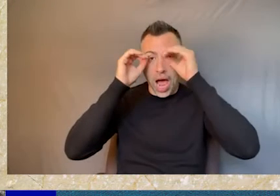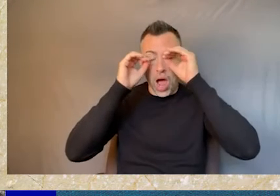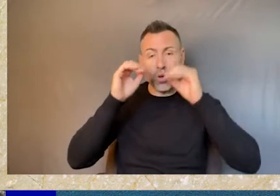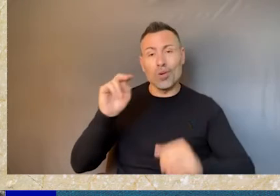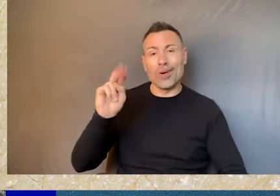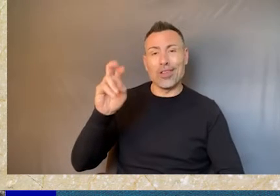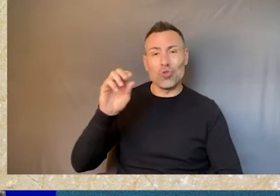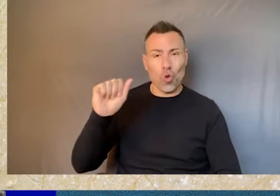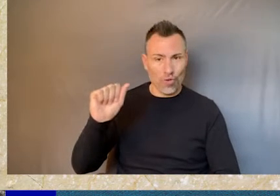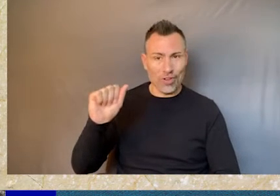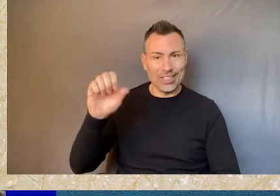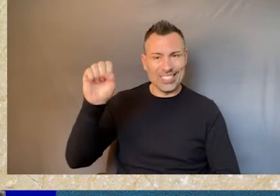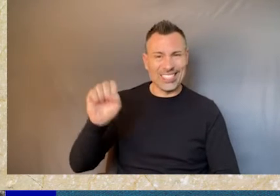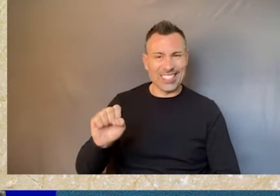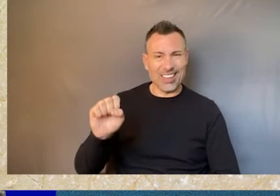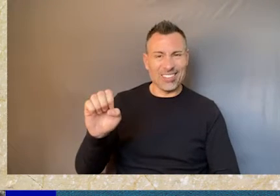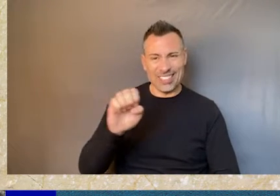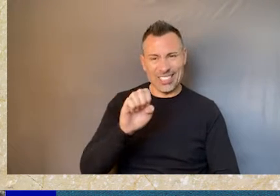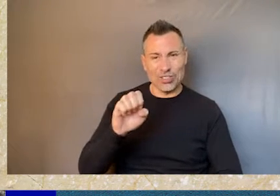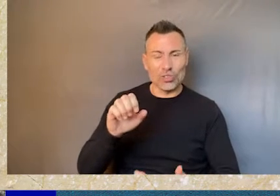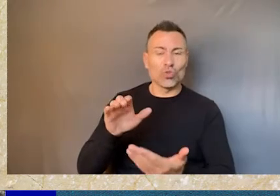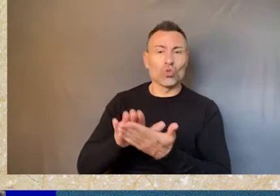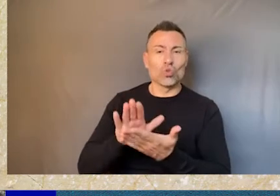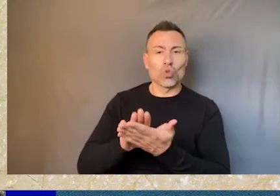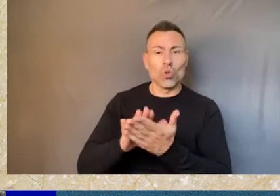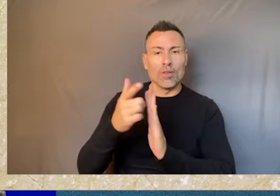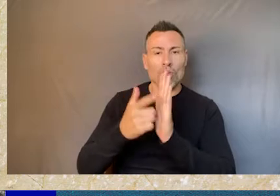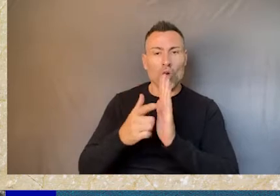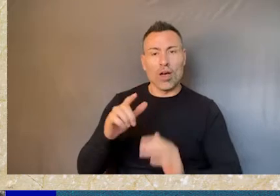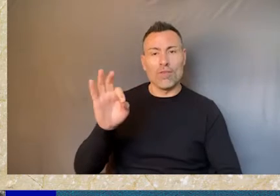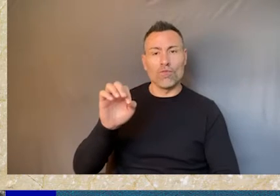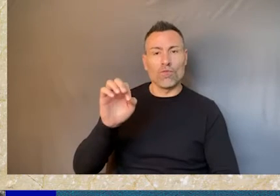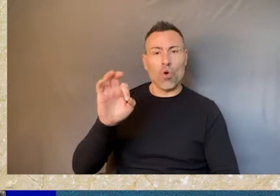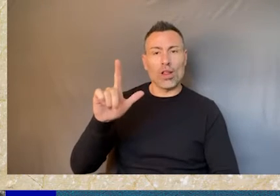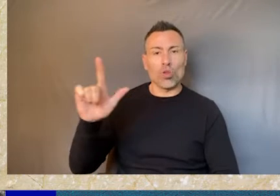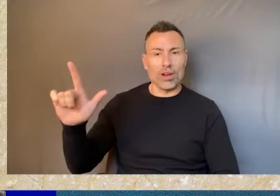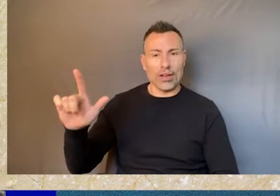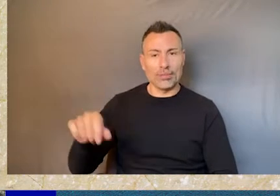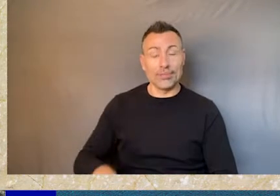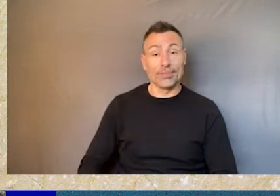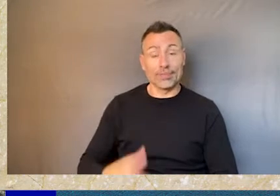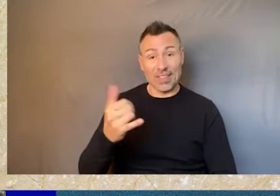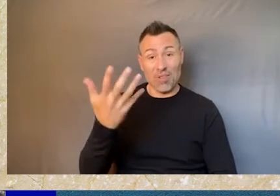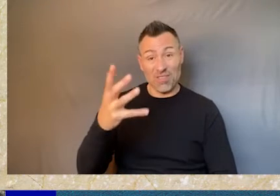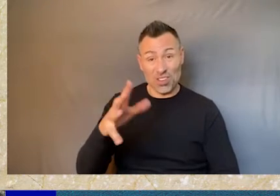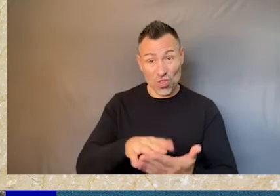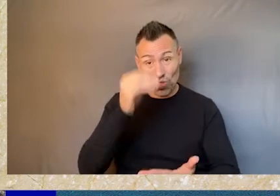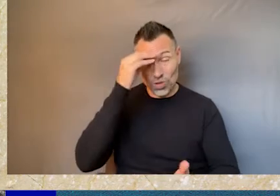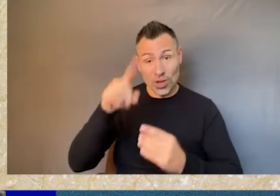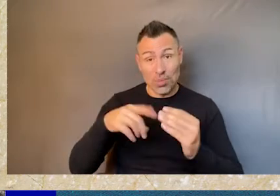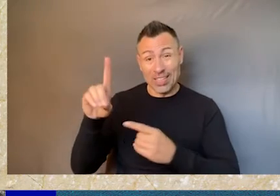in Fort Lauderdale. Now that we have learned a little bit about disability, what disability is, some examples